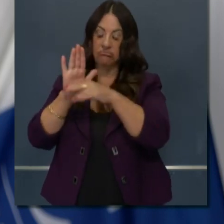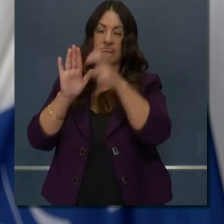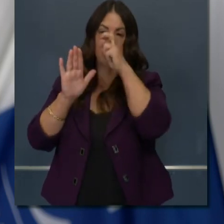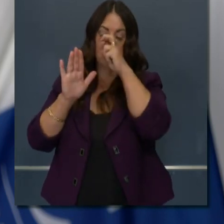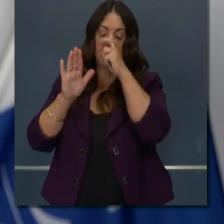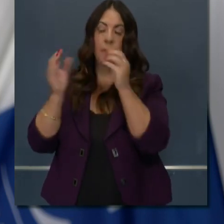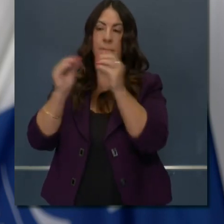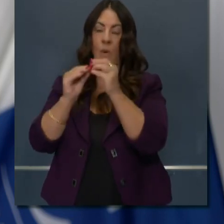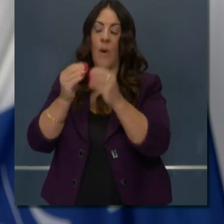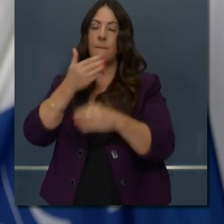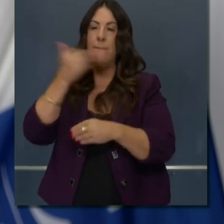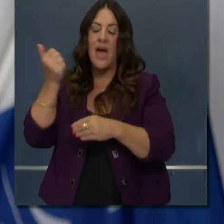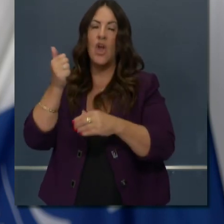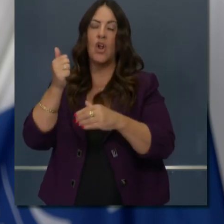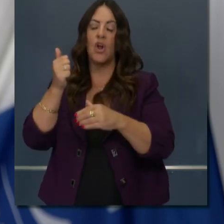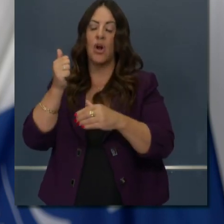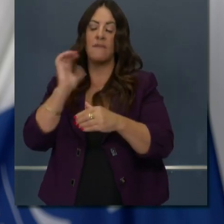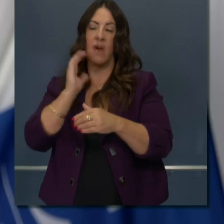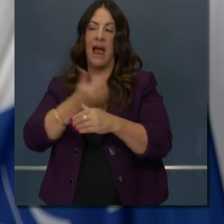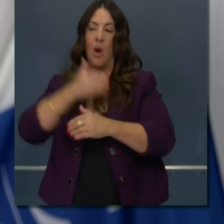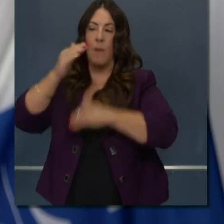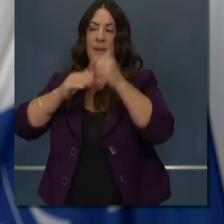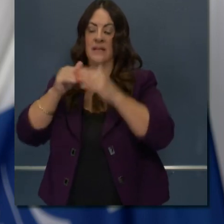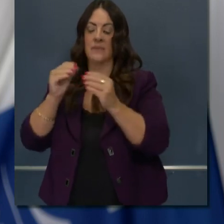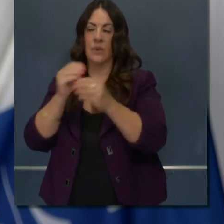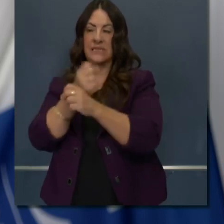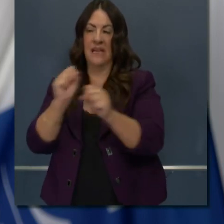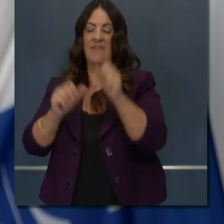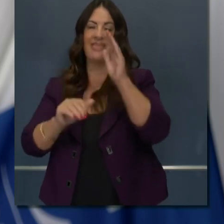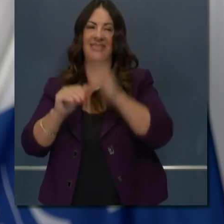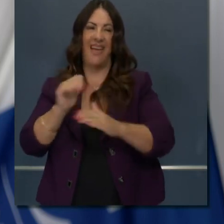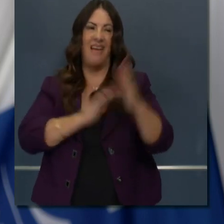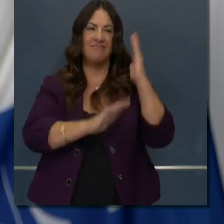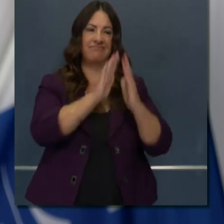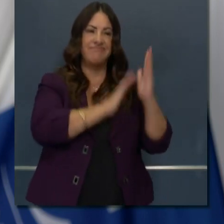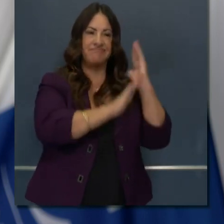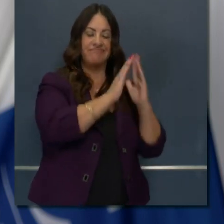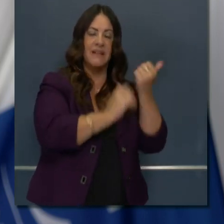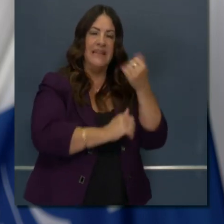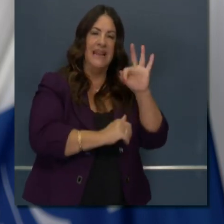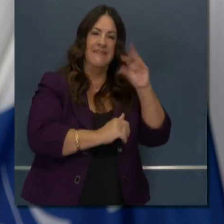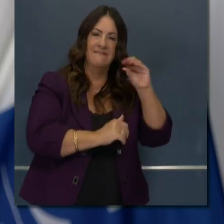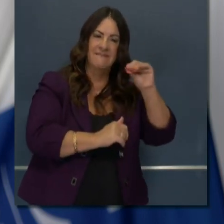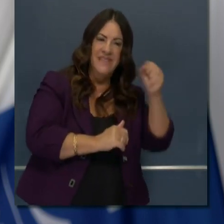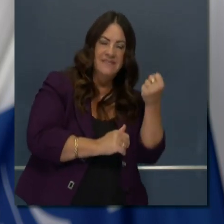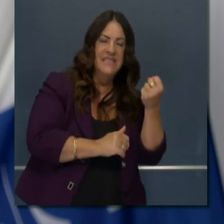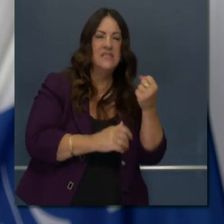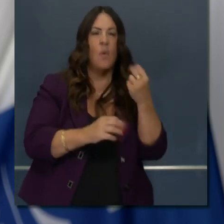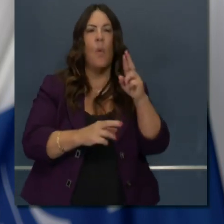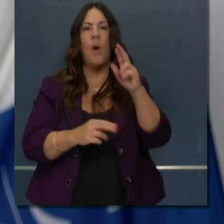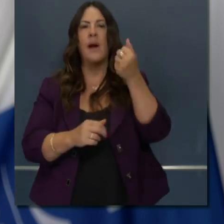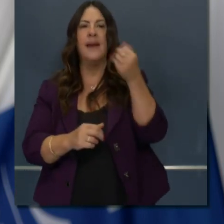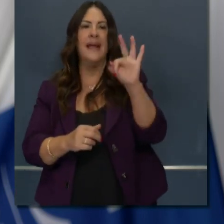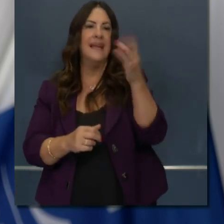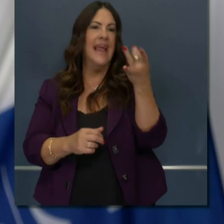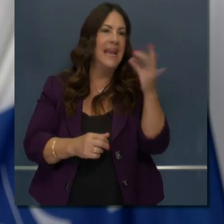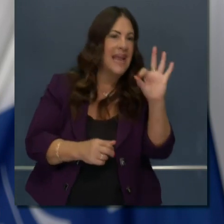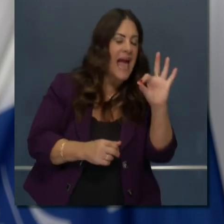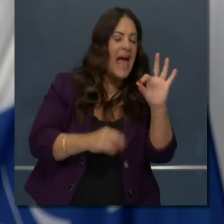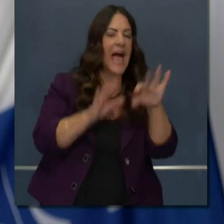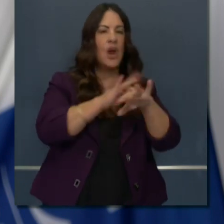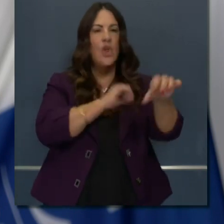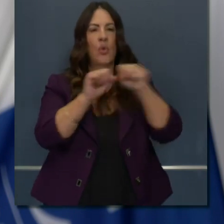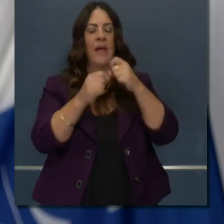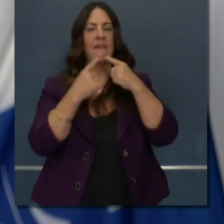whatever. We're coming up on the 50th anniversary of the San Fernando quake or the 1994 Northridge quake. We